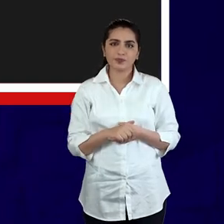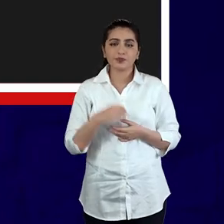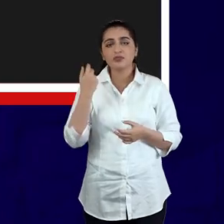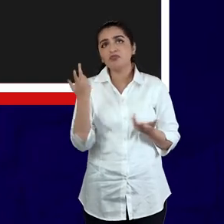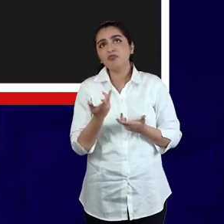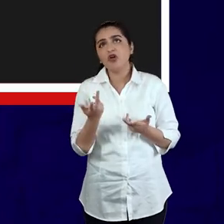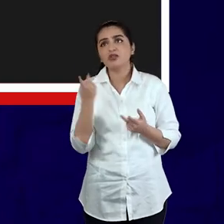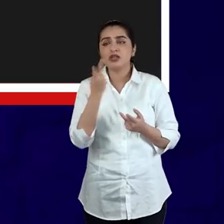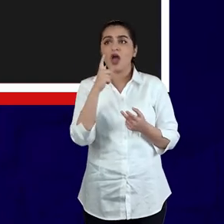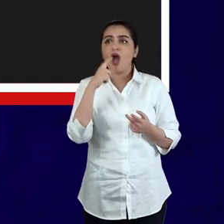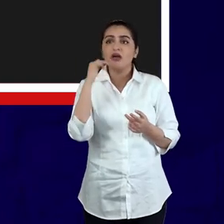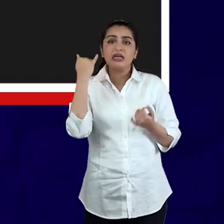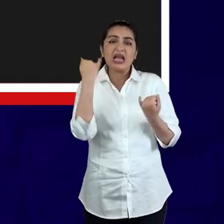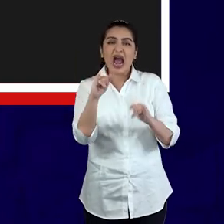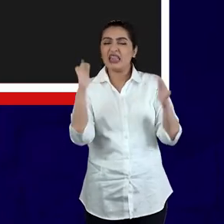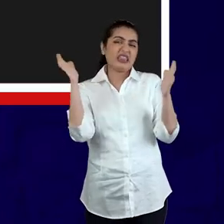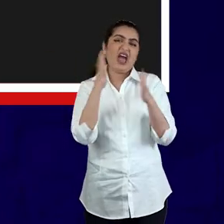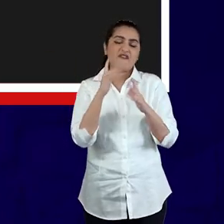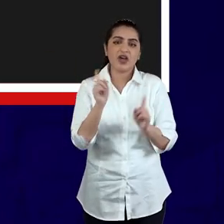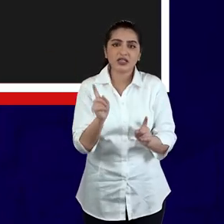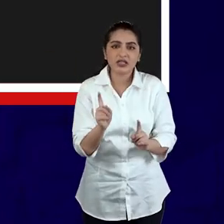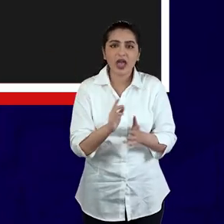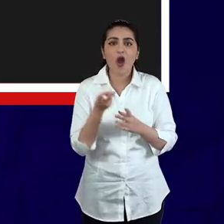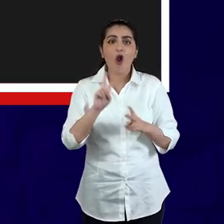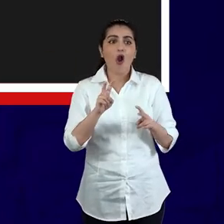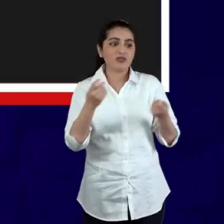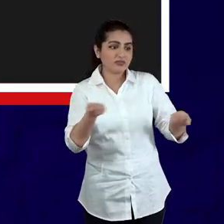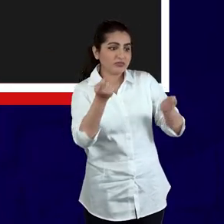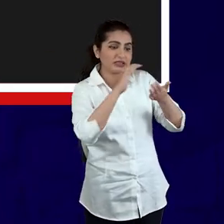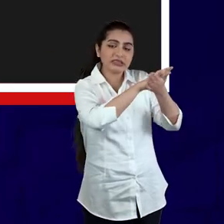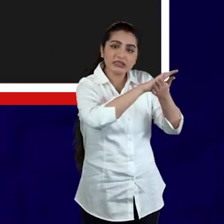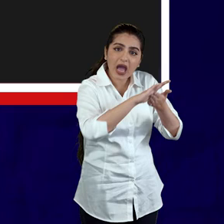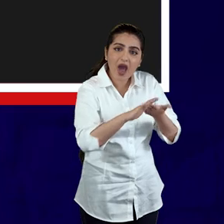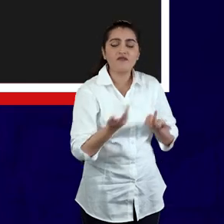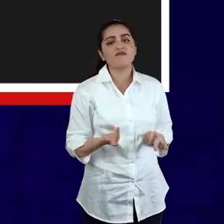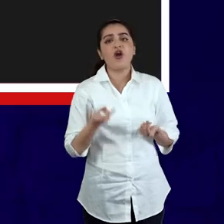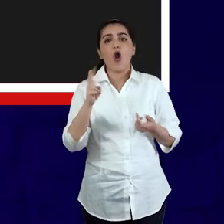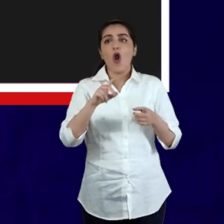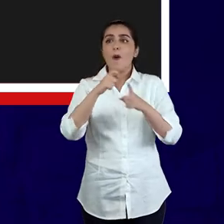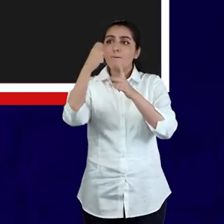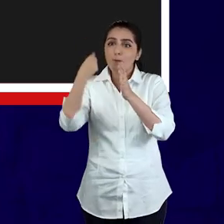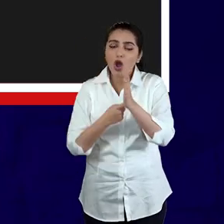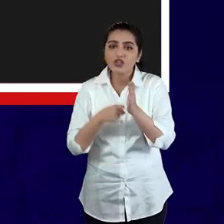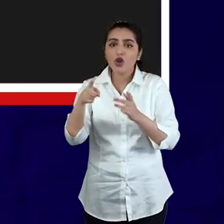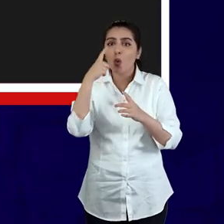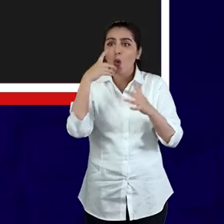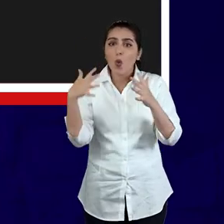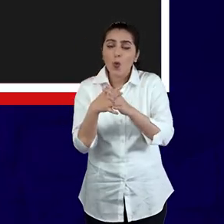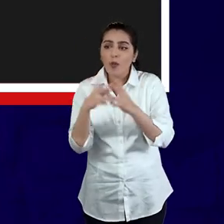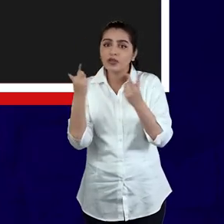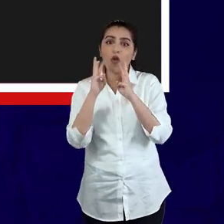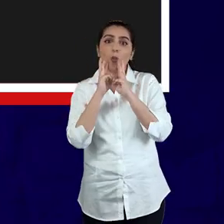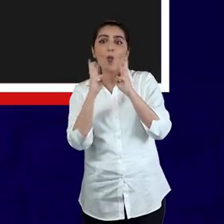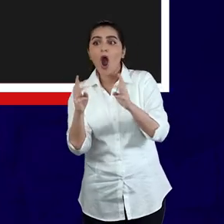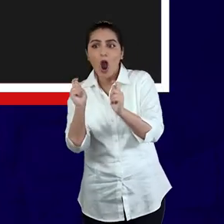we're looking at zero carbon architecture, we're looking at these amazing structures, what we're doing within the programming, what the women are doing, but really it was